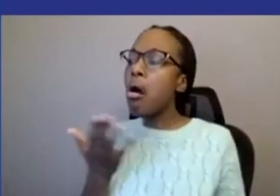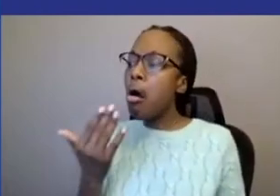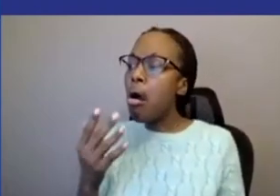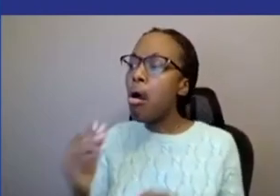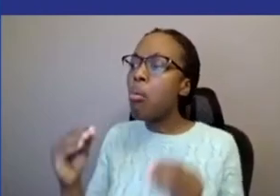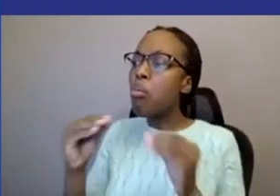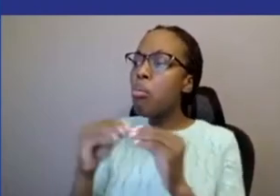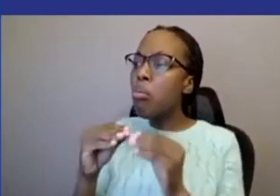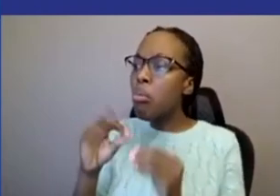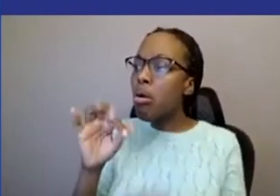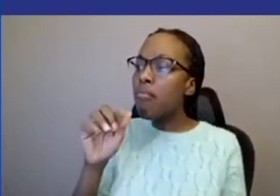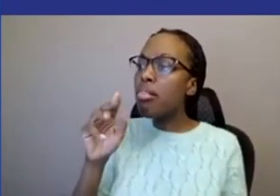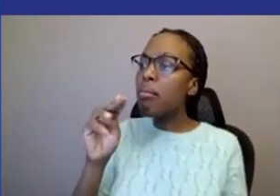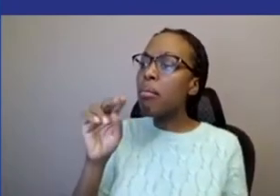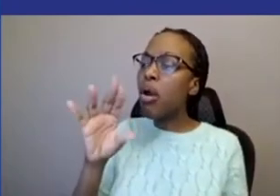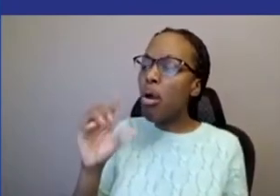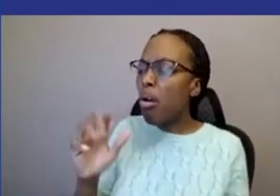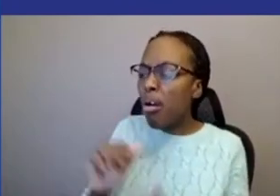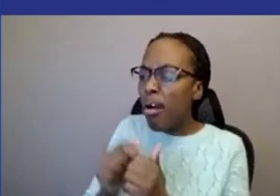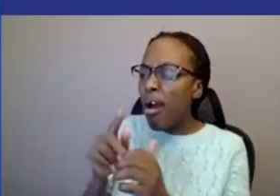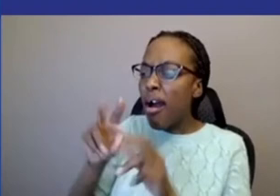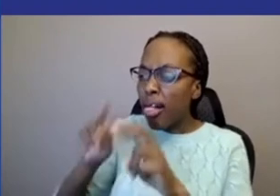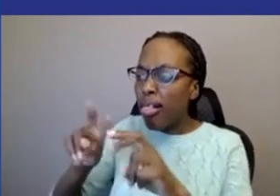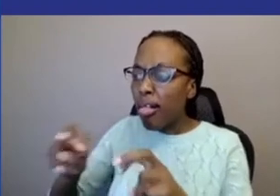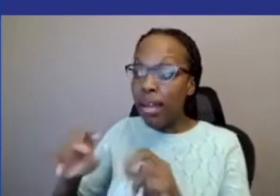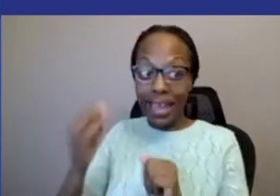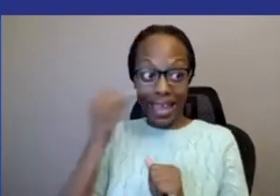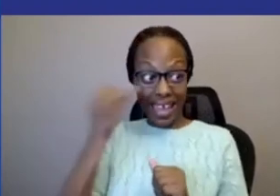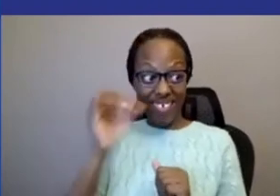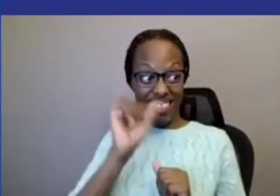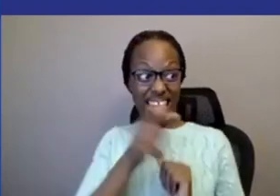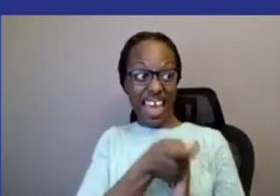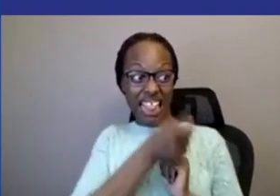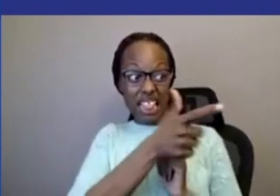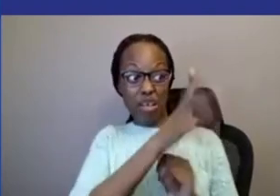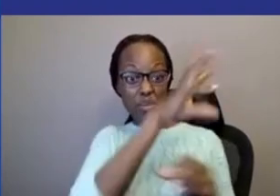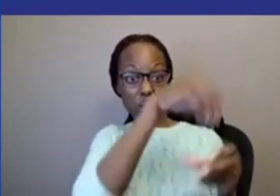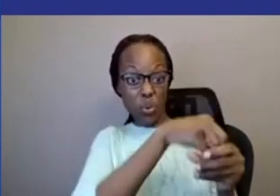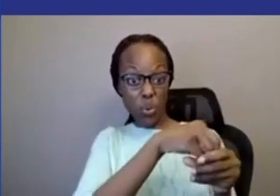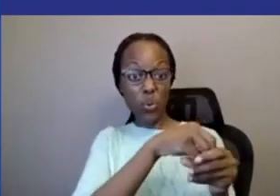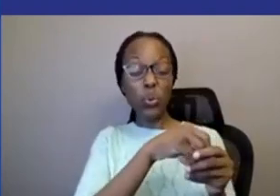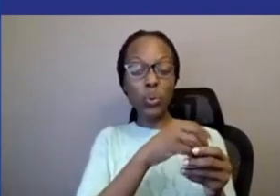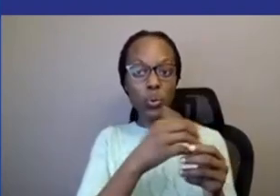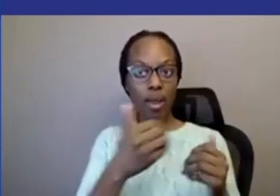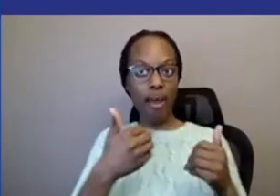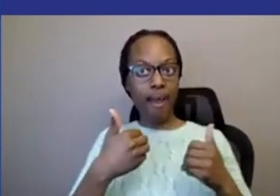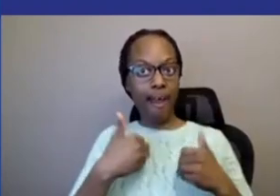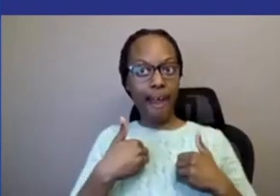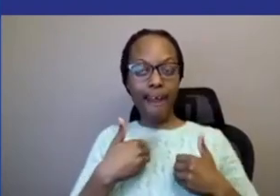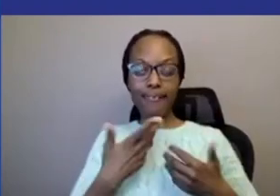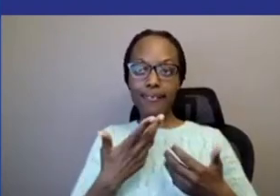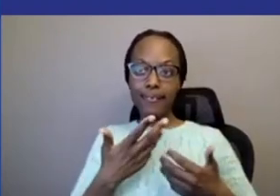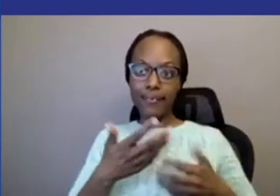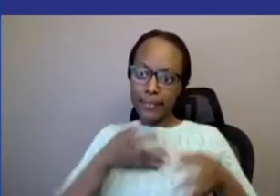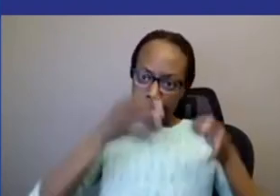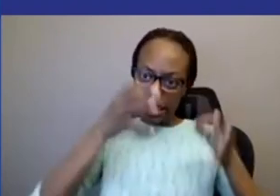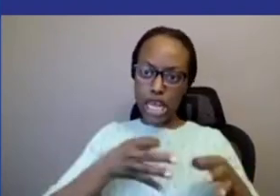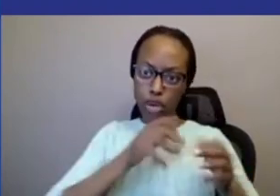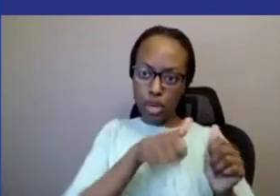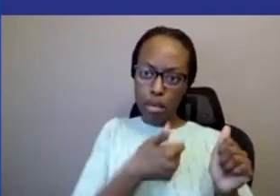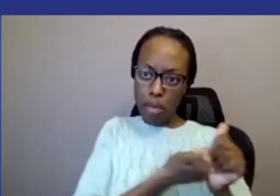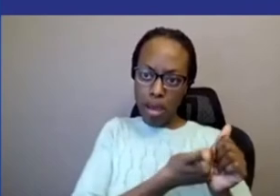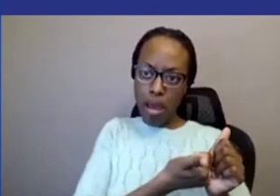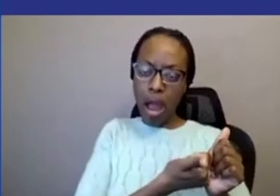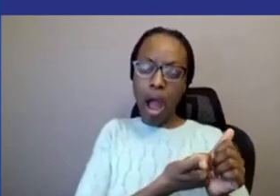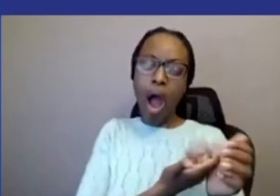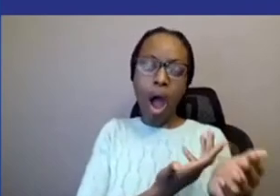gusto, with integrity, then yeah. But for the most part, you really, I would want to